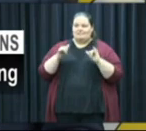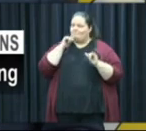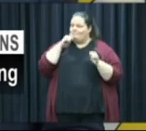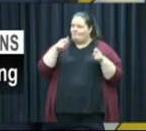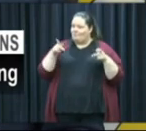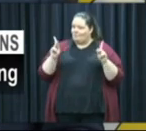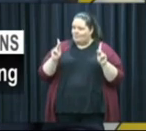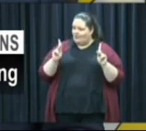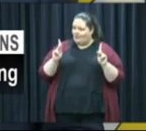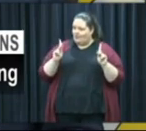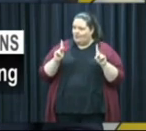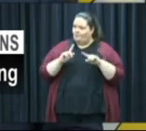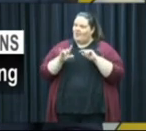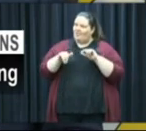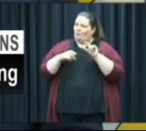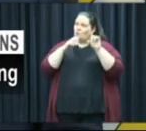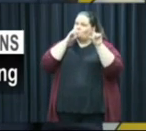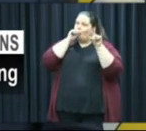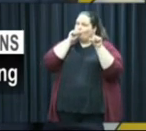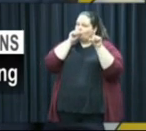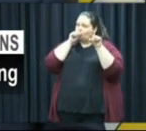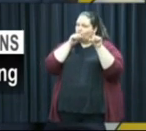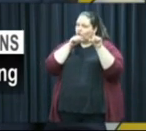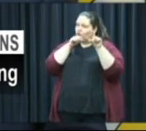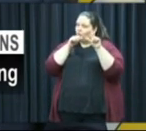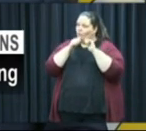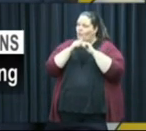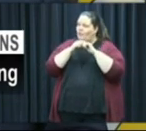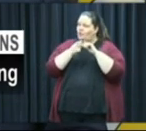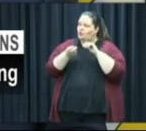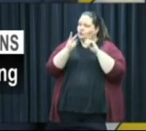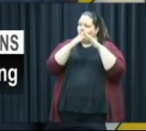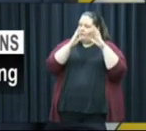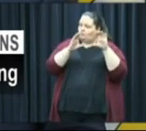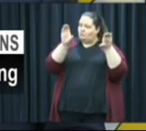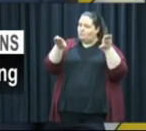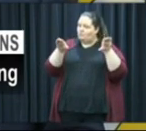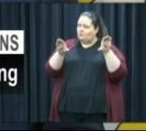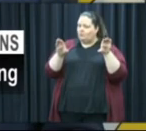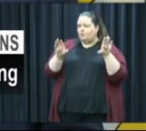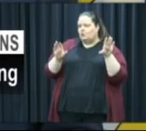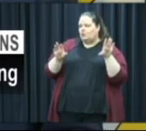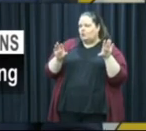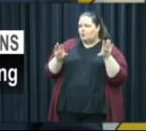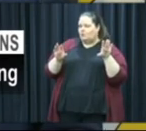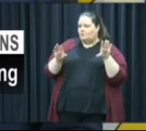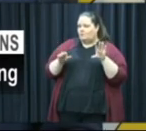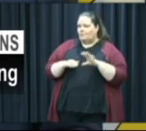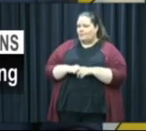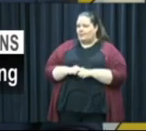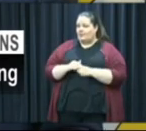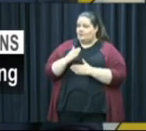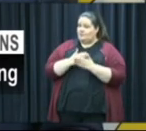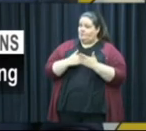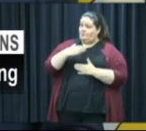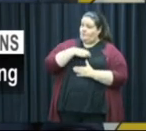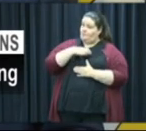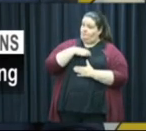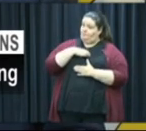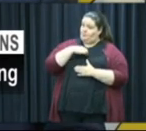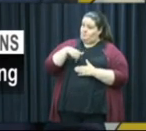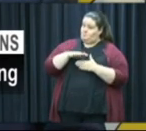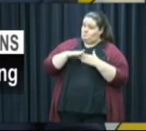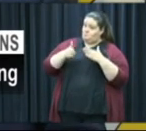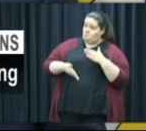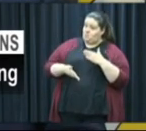despite that being in the orange category with the household bubbles. I wonder if you believe some of the complaints that came in over the weekend,